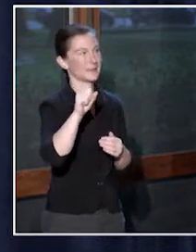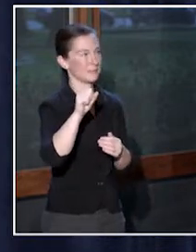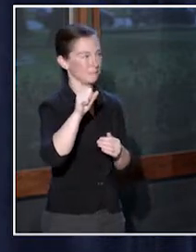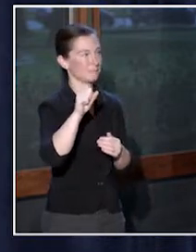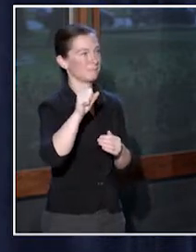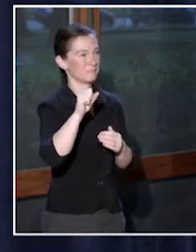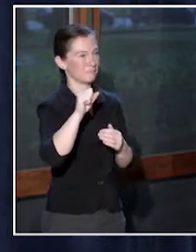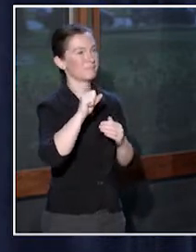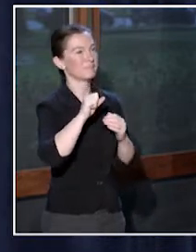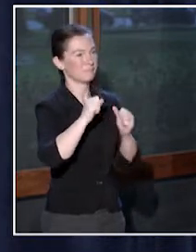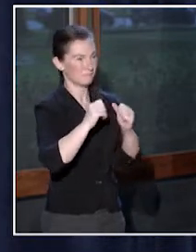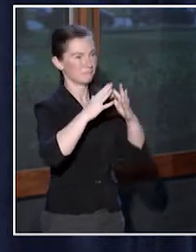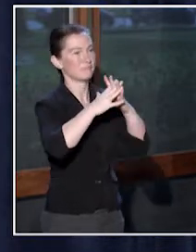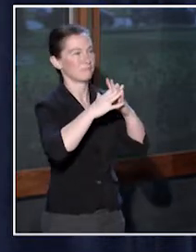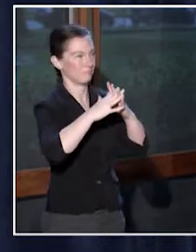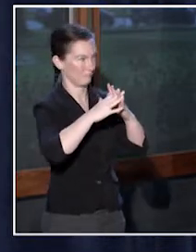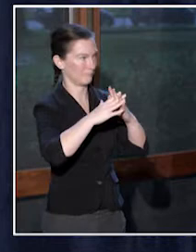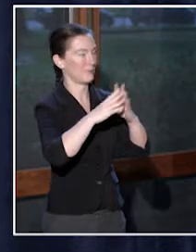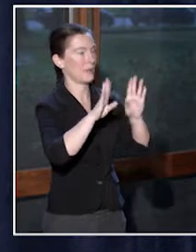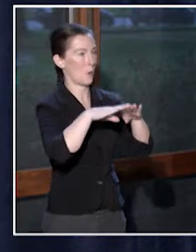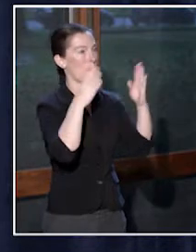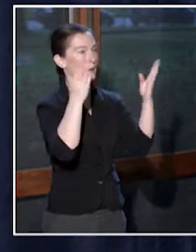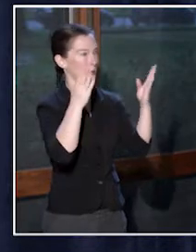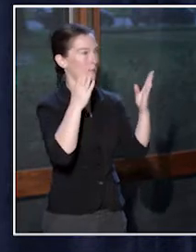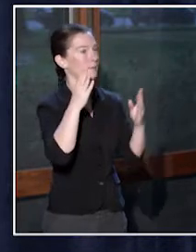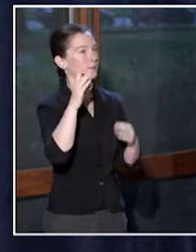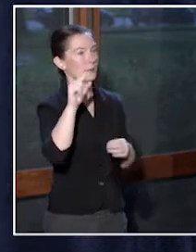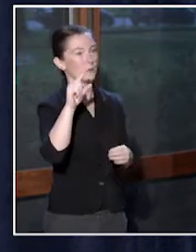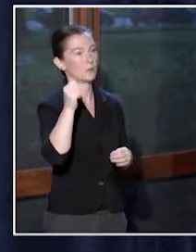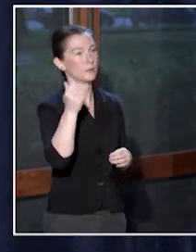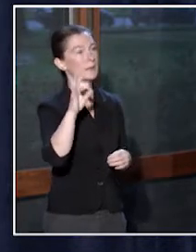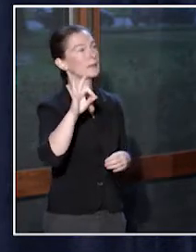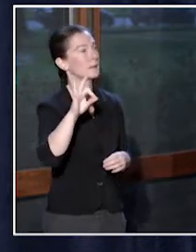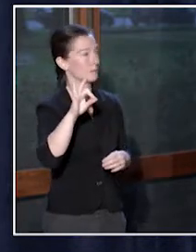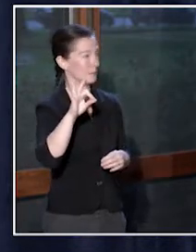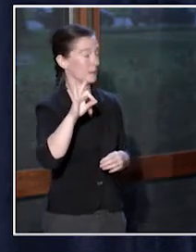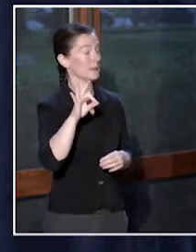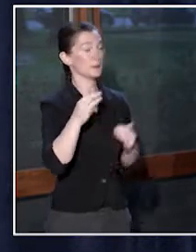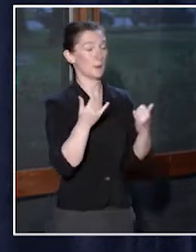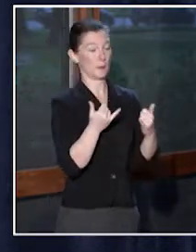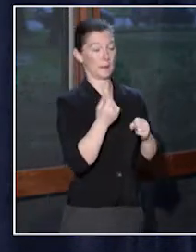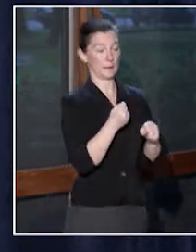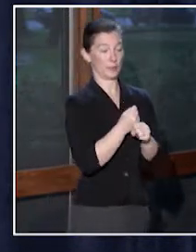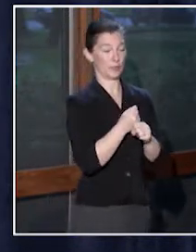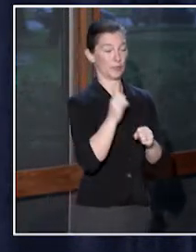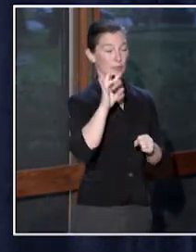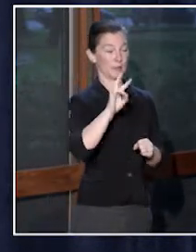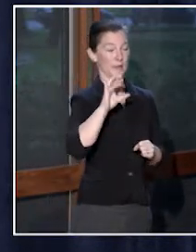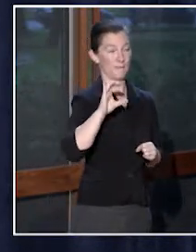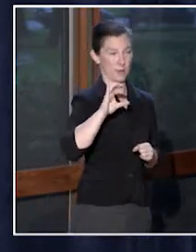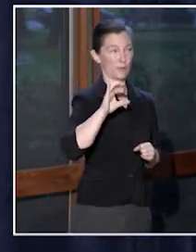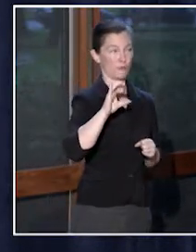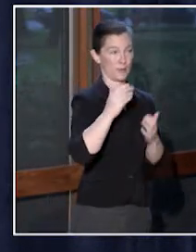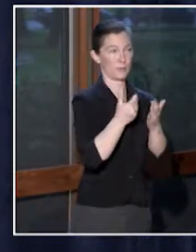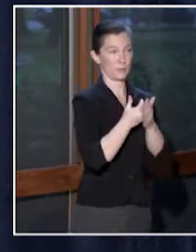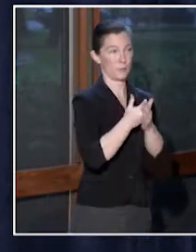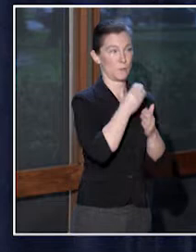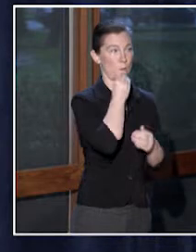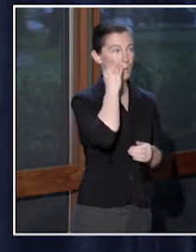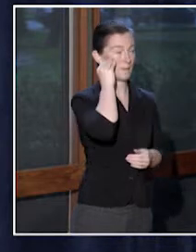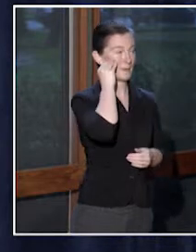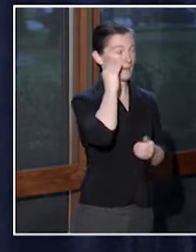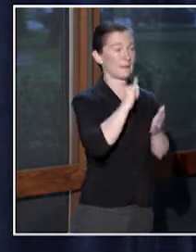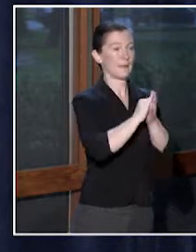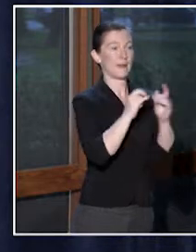in 2019. The 700 this year, that is the largest number of